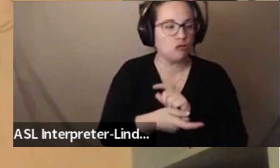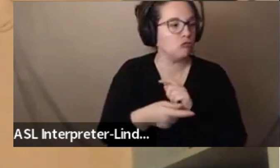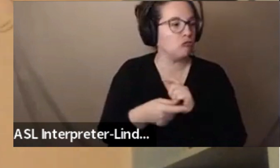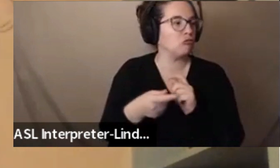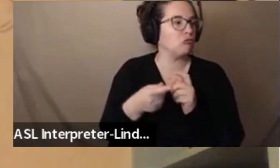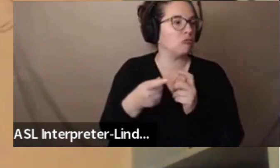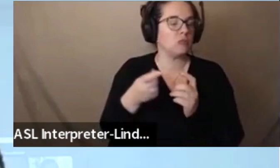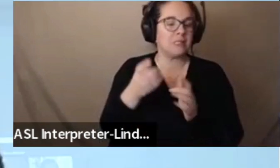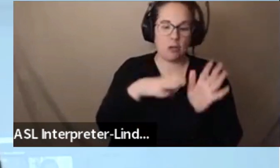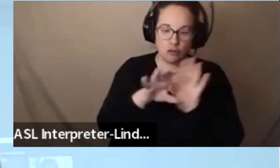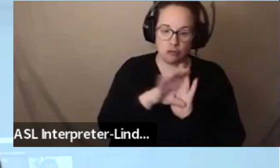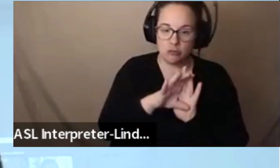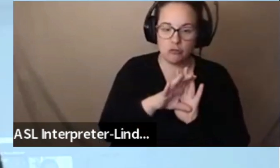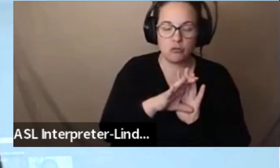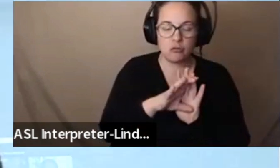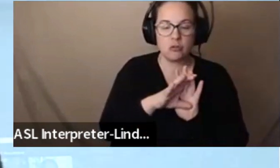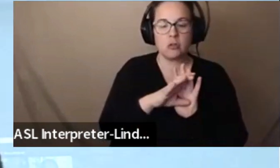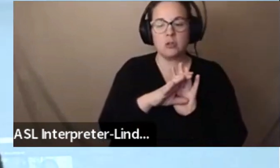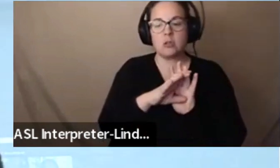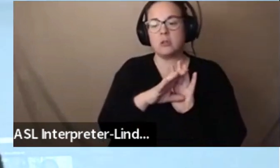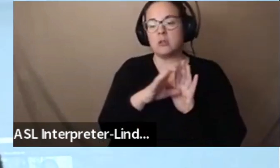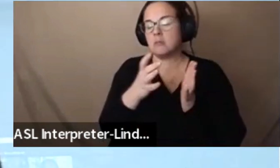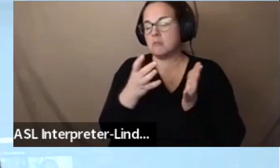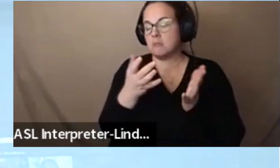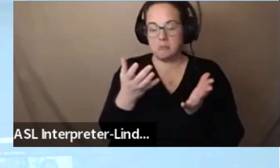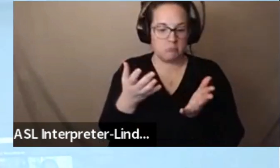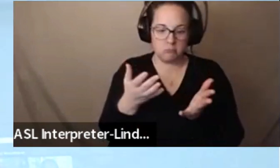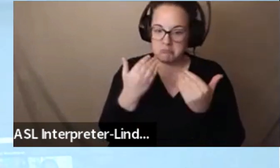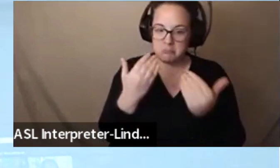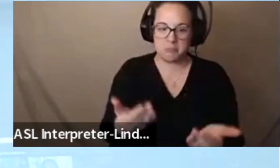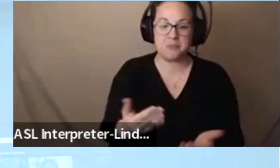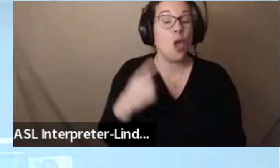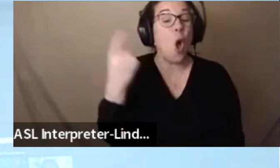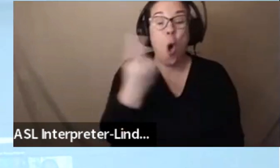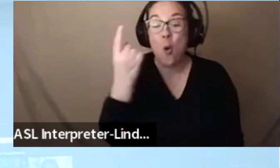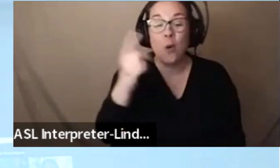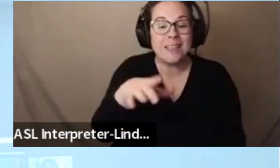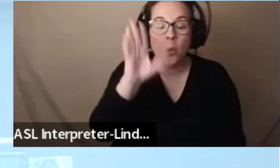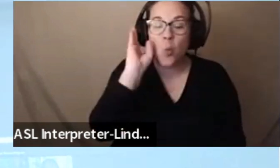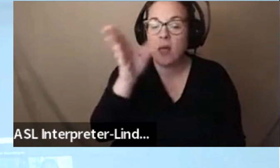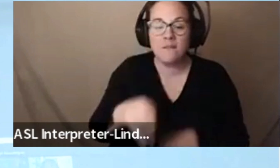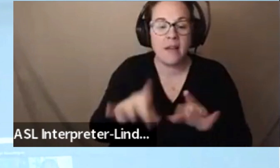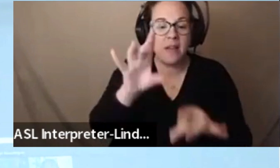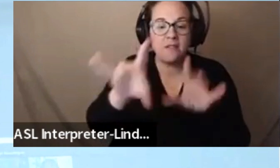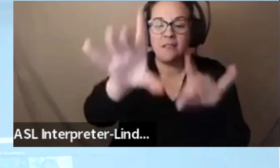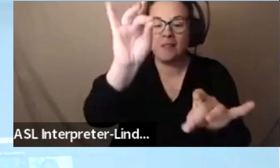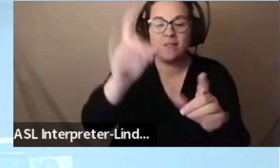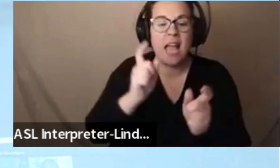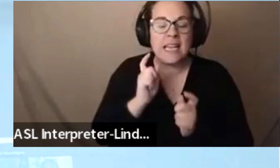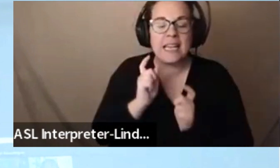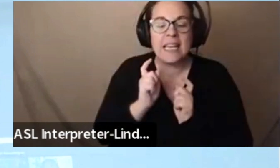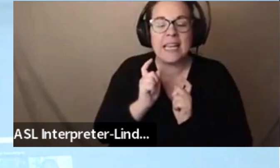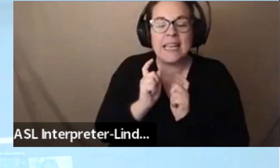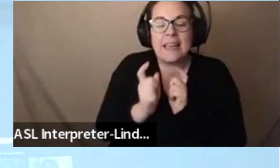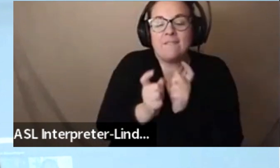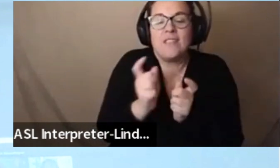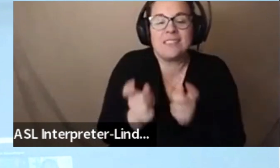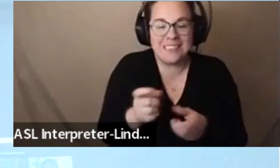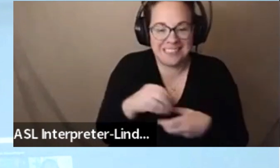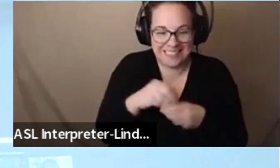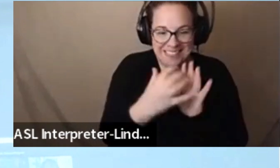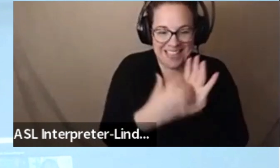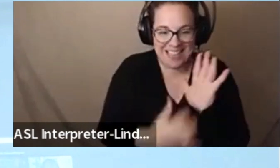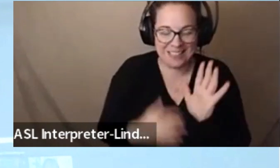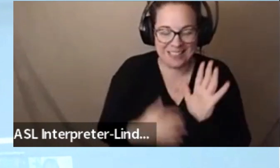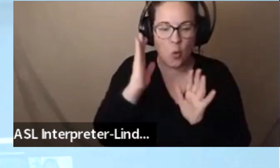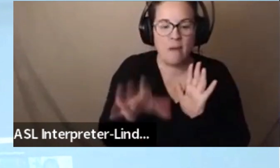Cool. Commit to it. Once you're going for that gender change, look for look at the text, because the gifts are